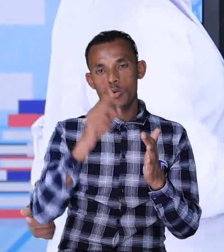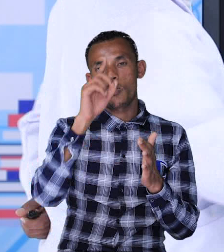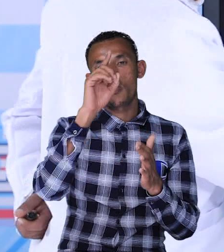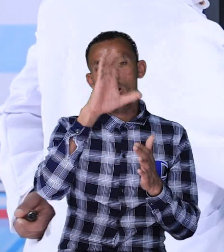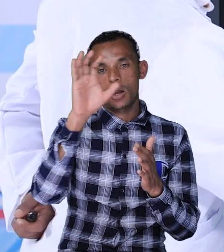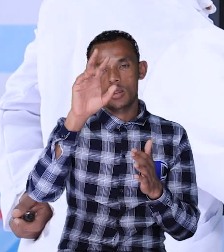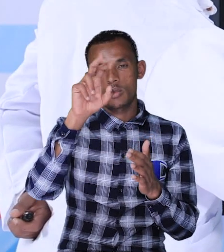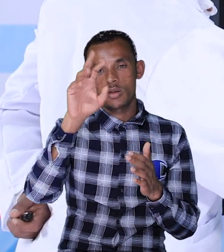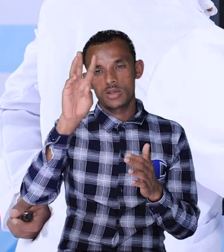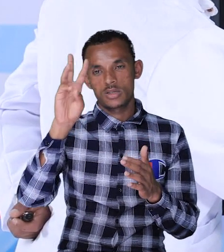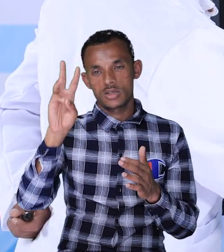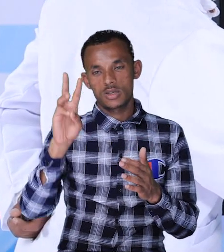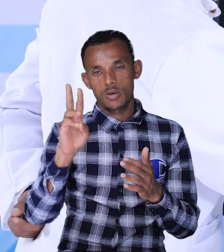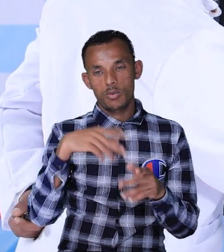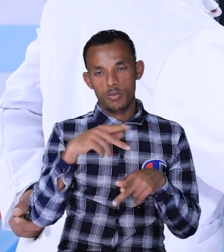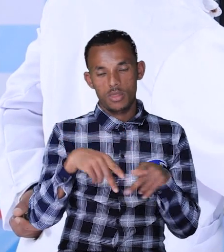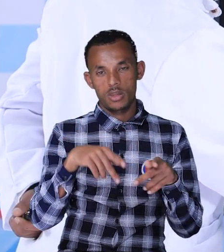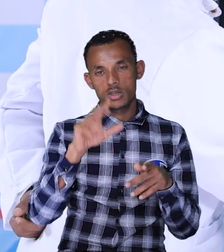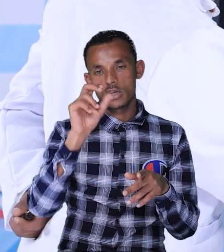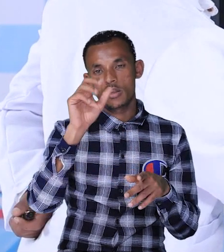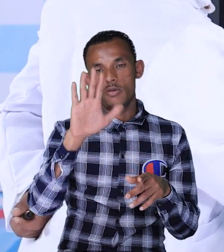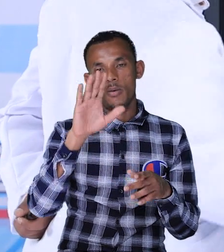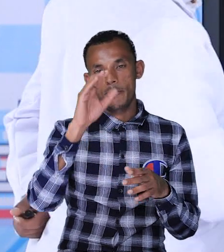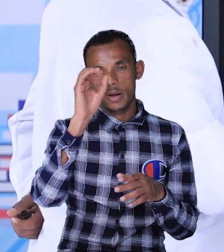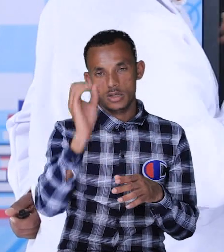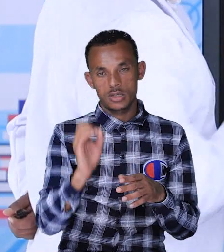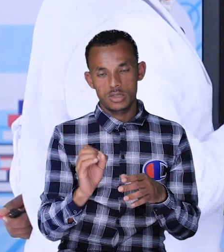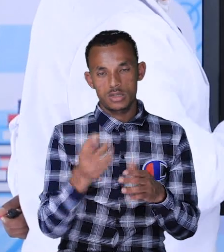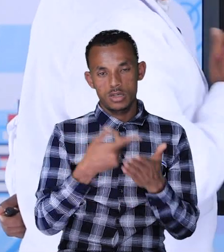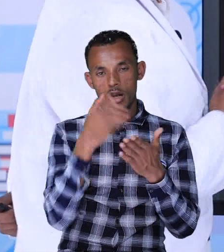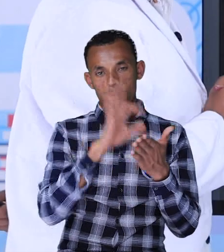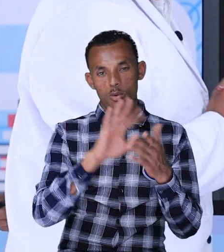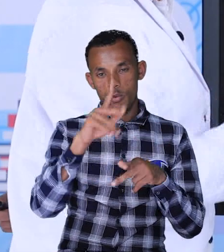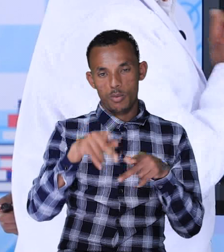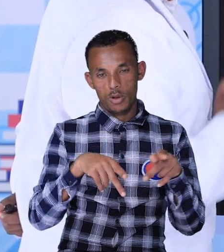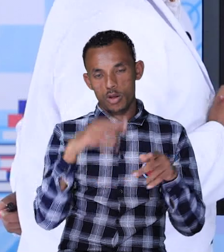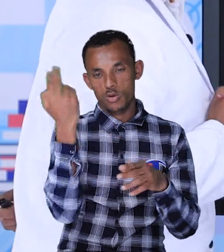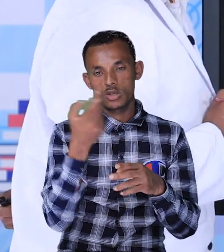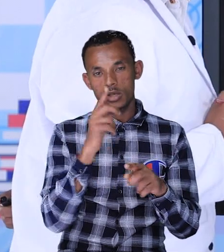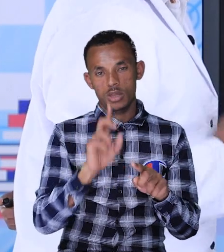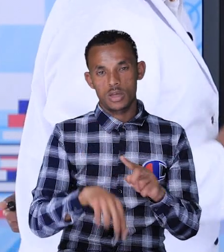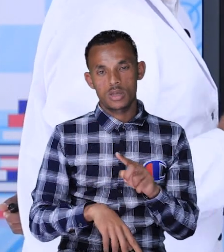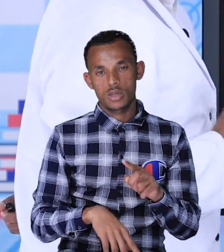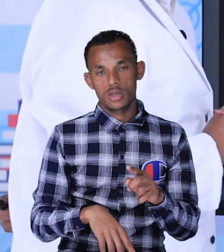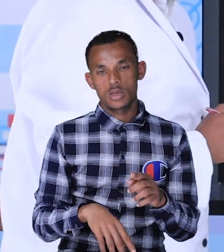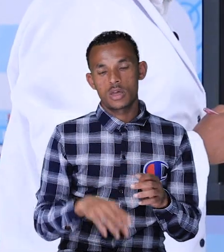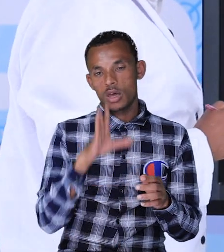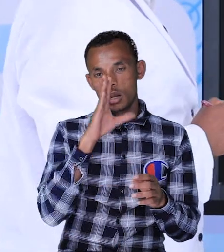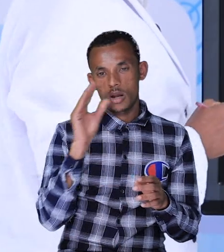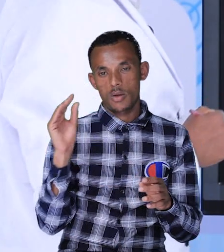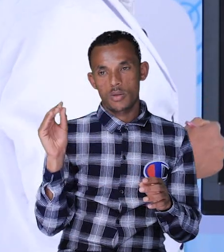126. This is the 35%. This is the 35%. The number of people who take a taxi is 35%.